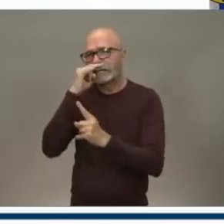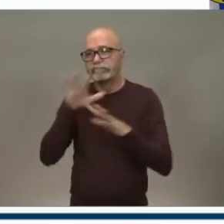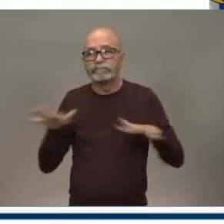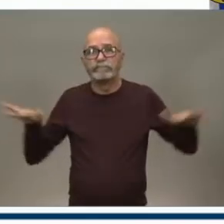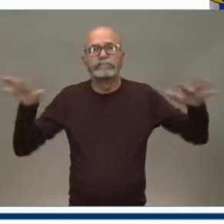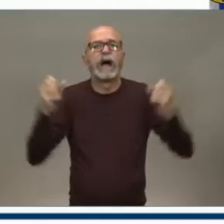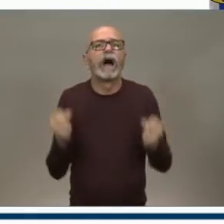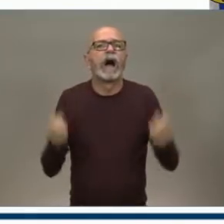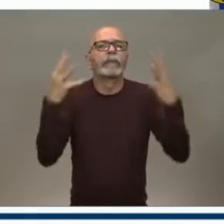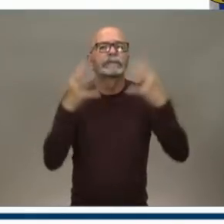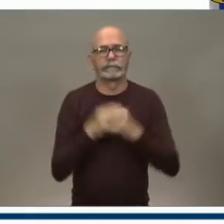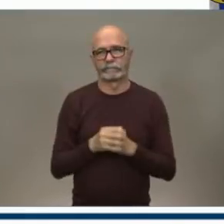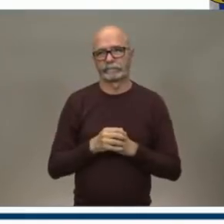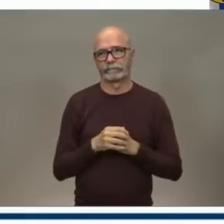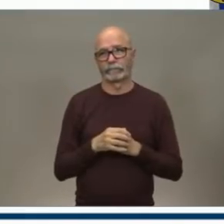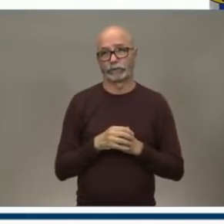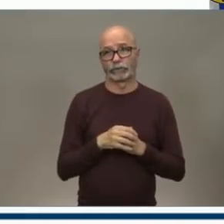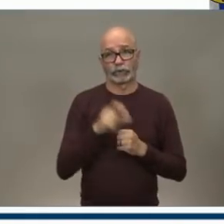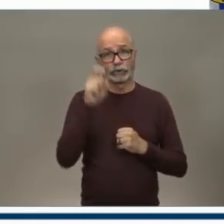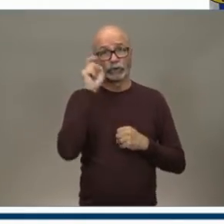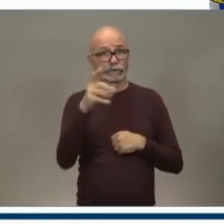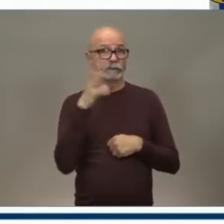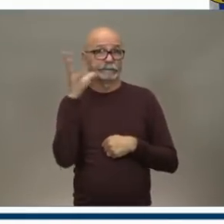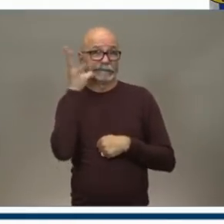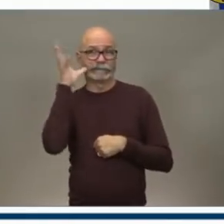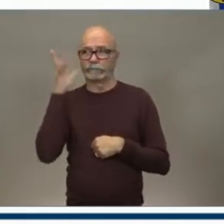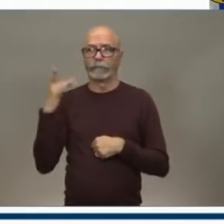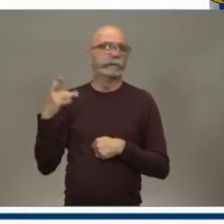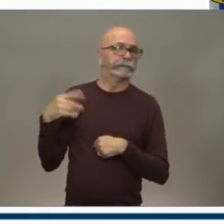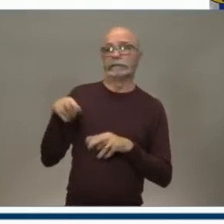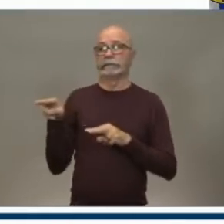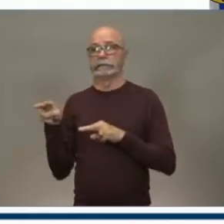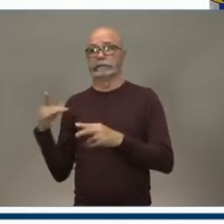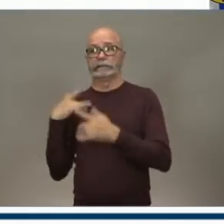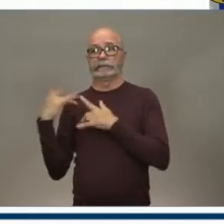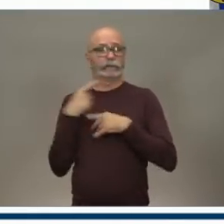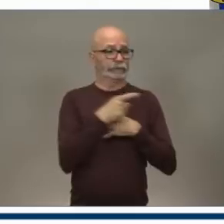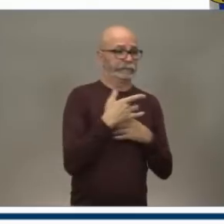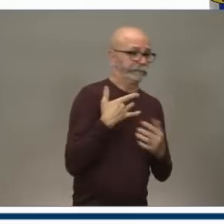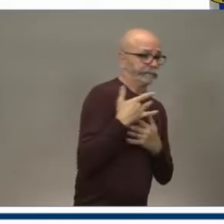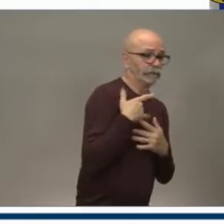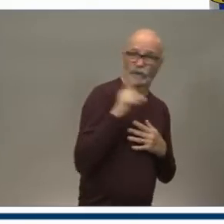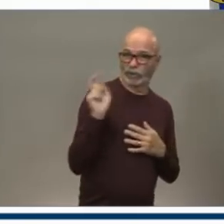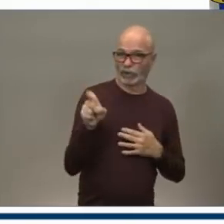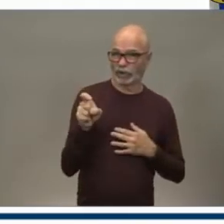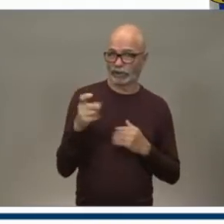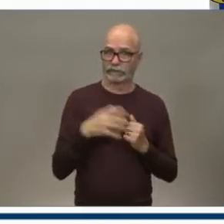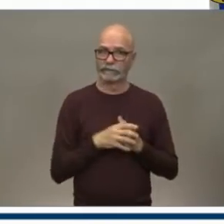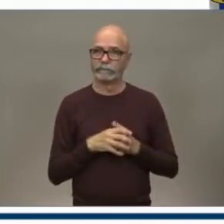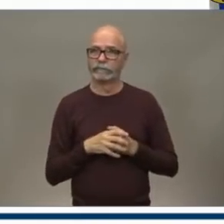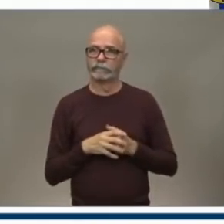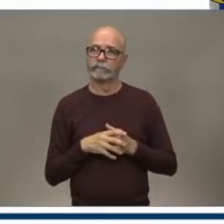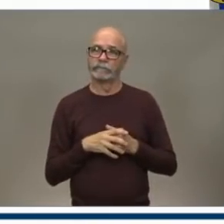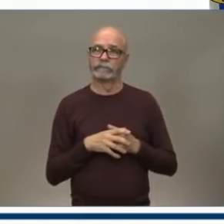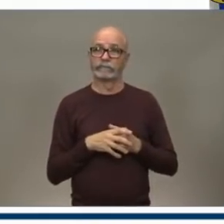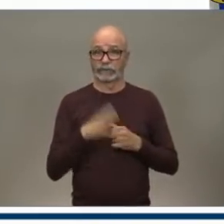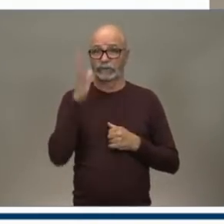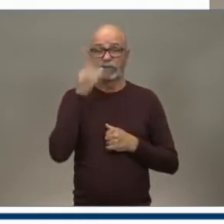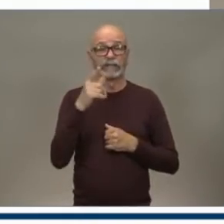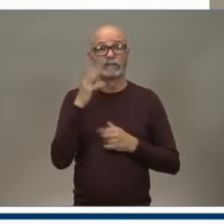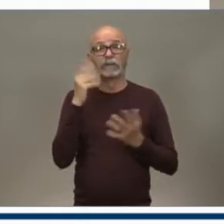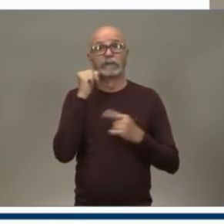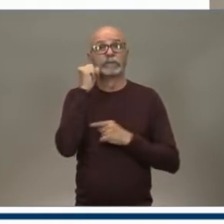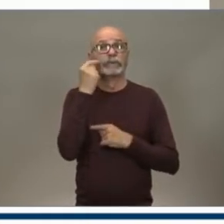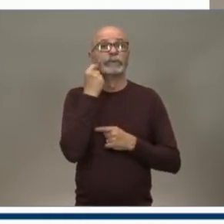be concerned that there will be more cases announced coming tomorrow, the next day, in the future? So we have